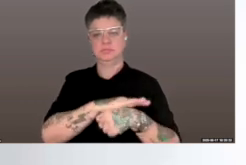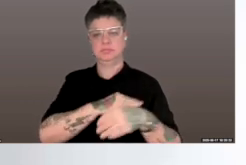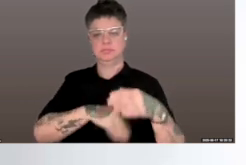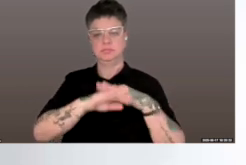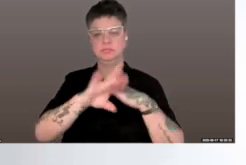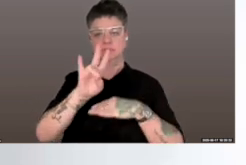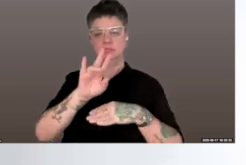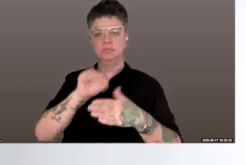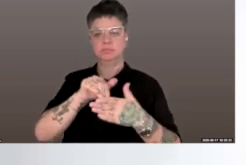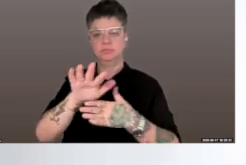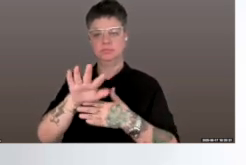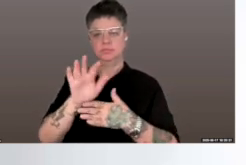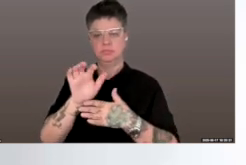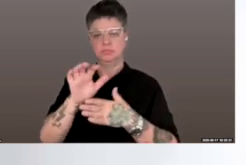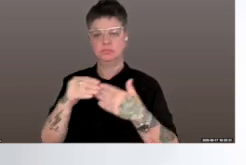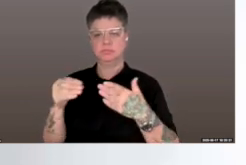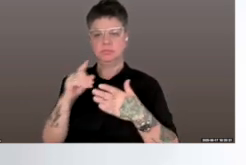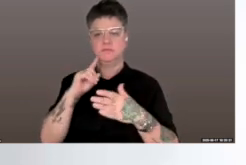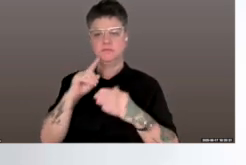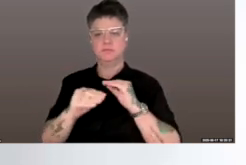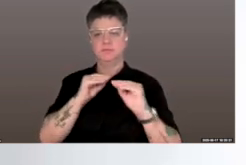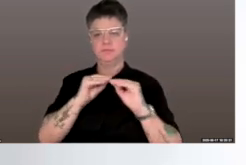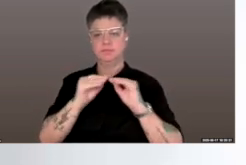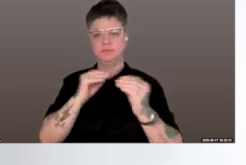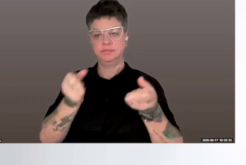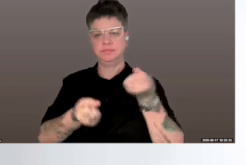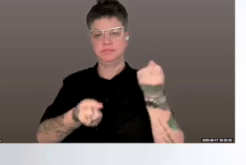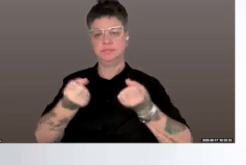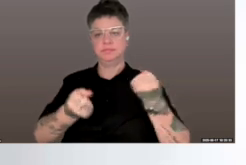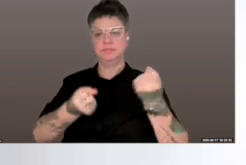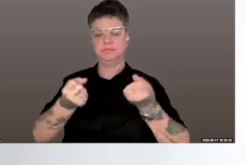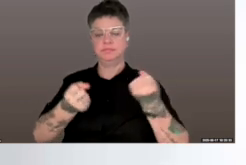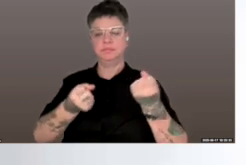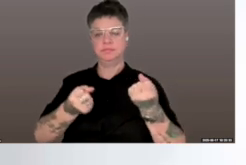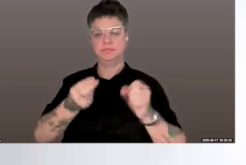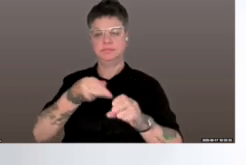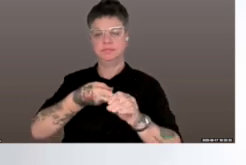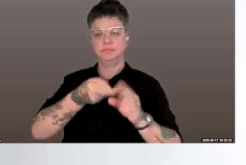including parts and labor. Participants are responsible for any repair costs exceeding